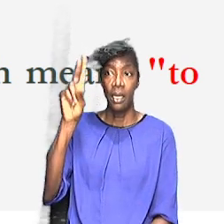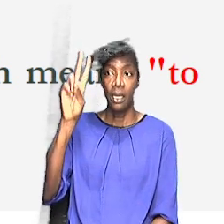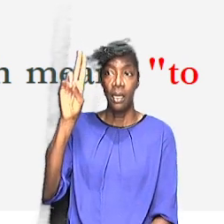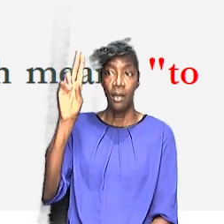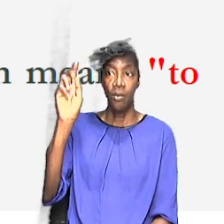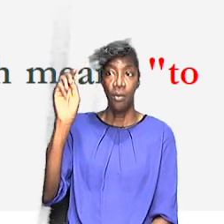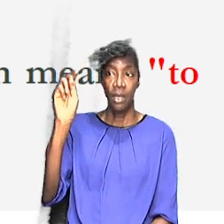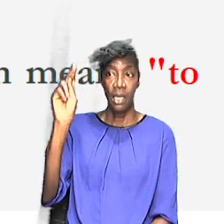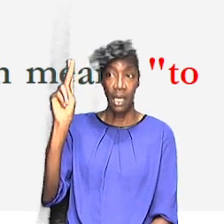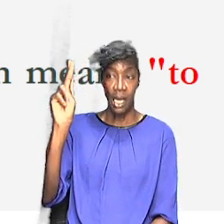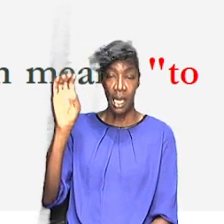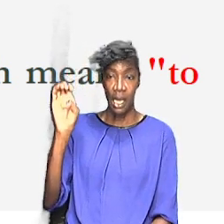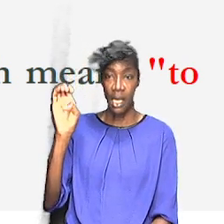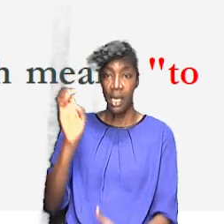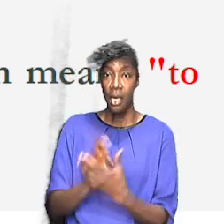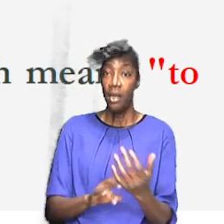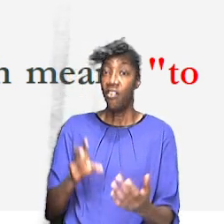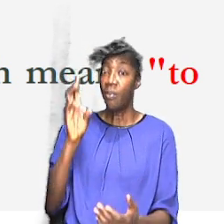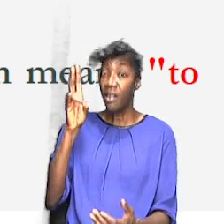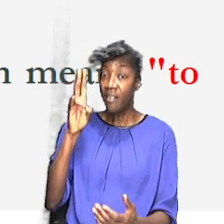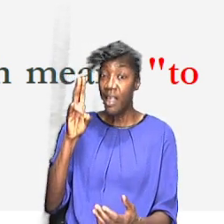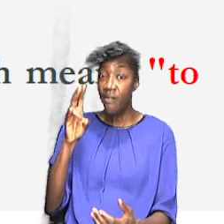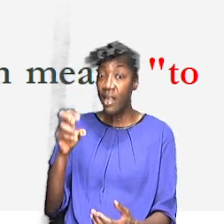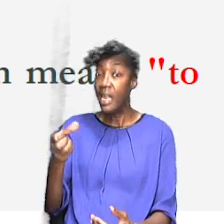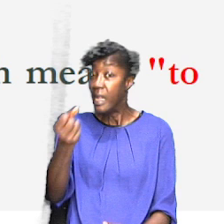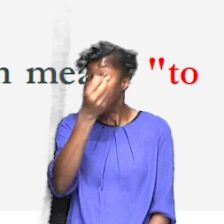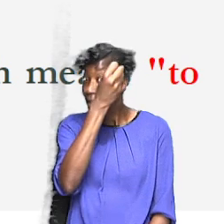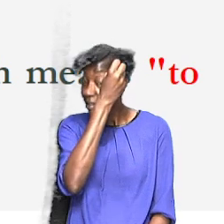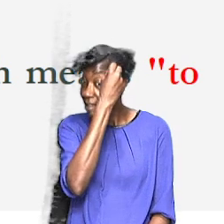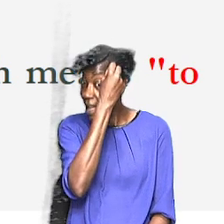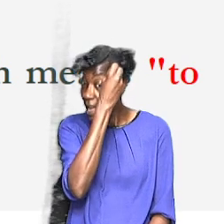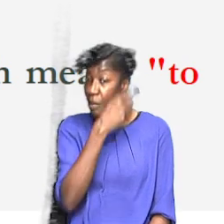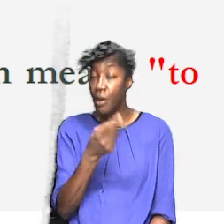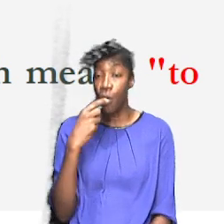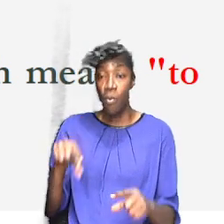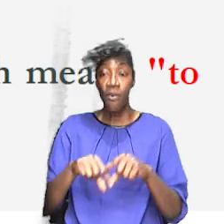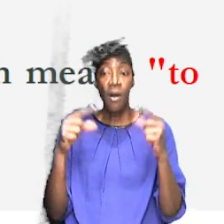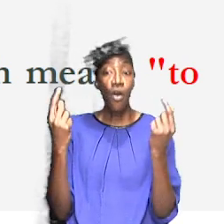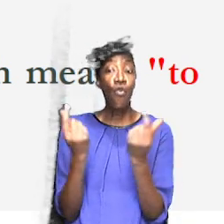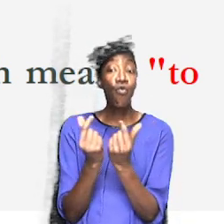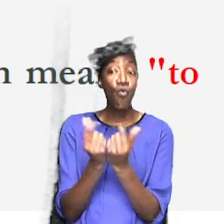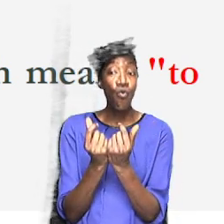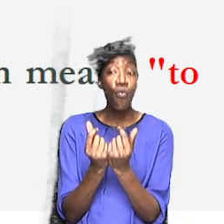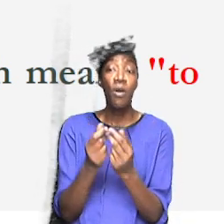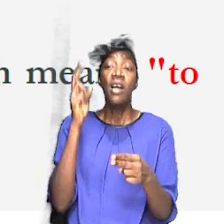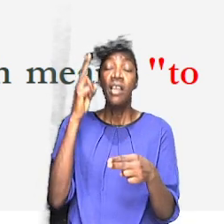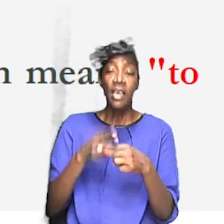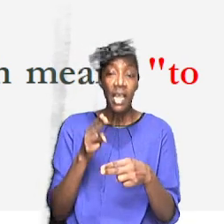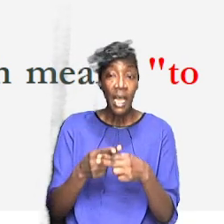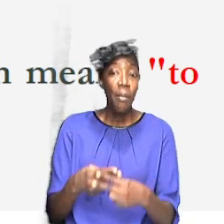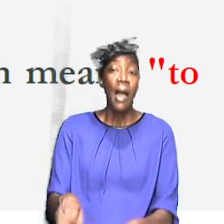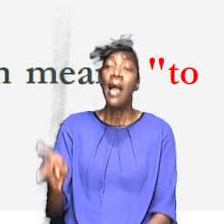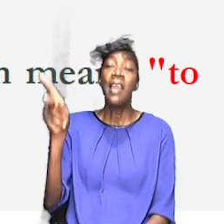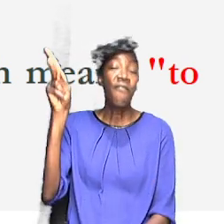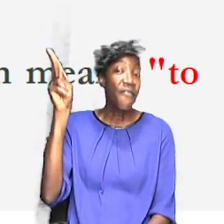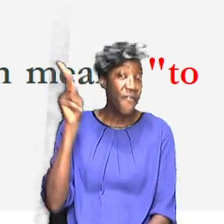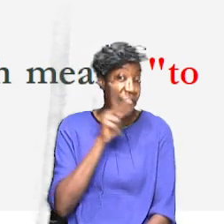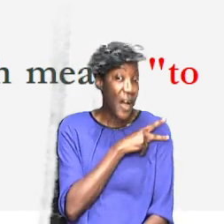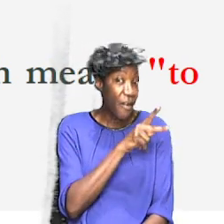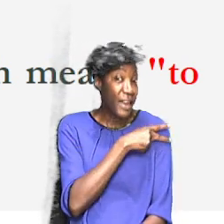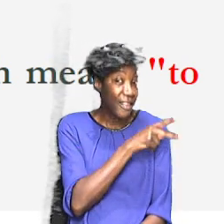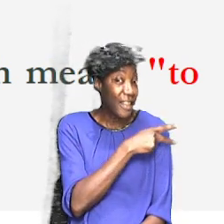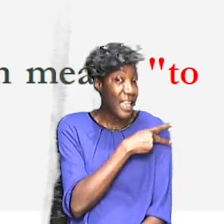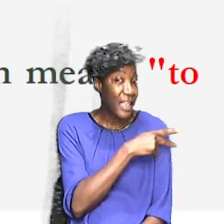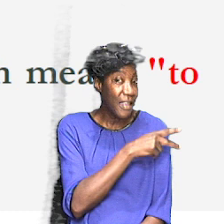with Simon, who came from a group of Pharisees, who came from a group that is called the Pharisees, who separated